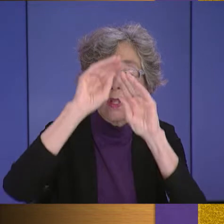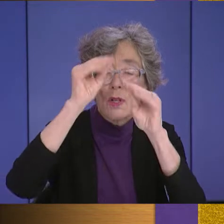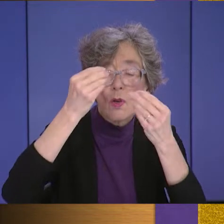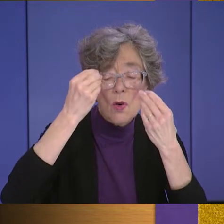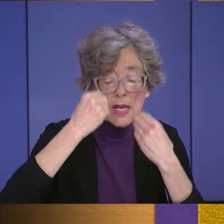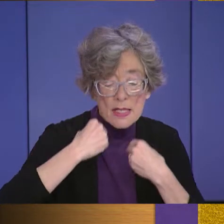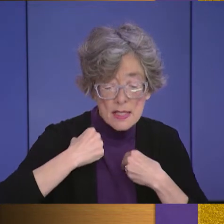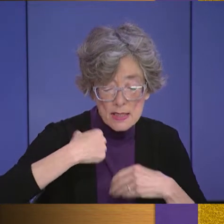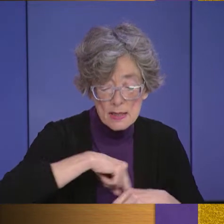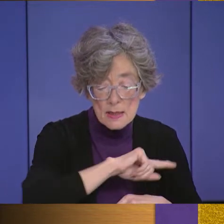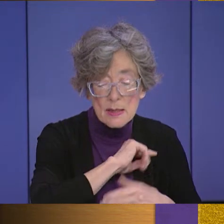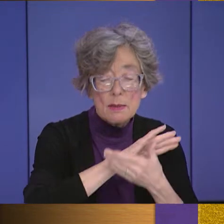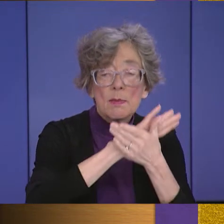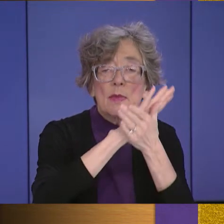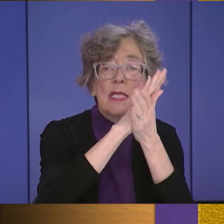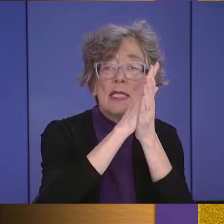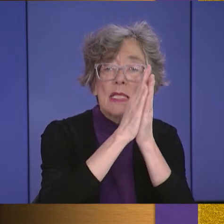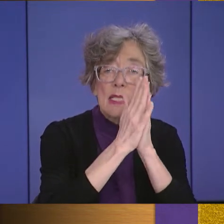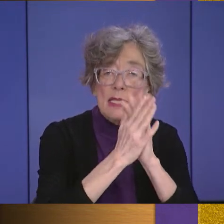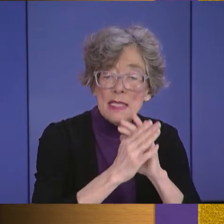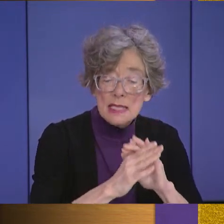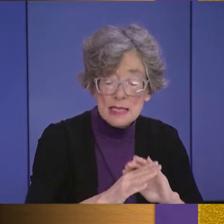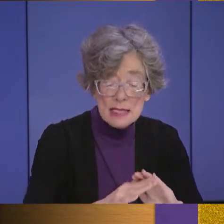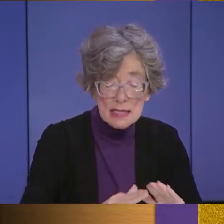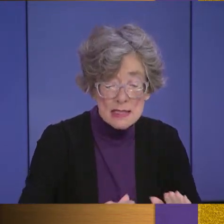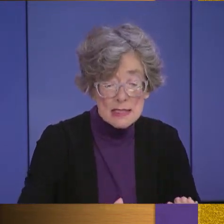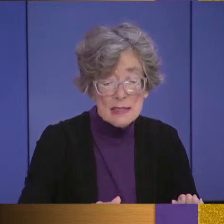Lamb of God, you take away the sins of the world. Grant us peace.